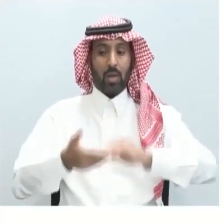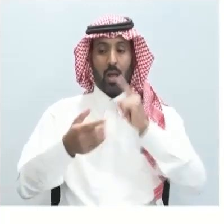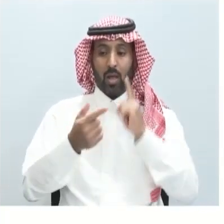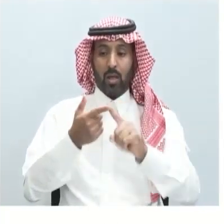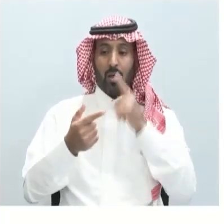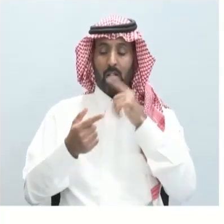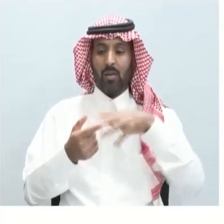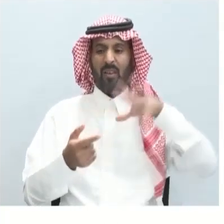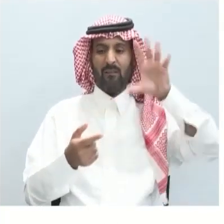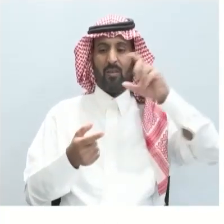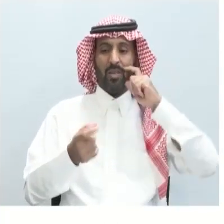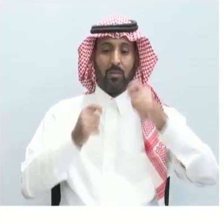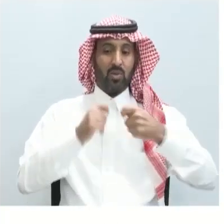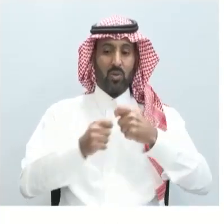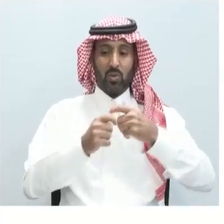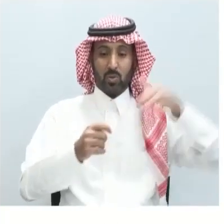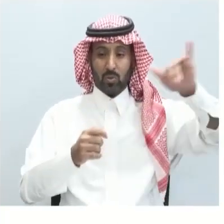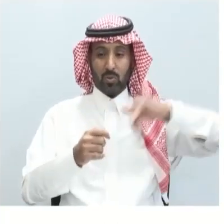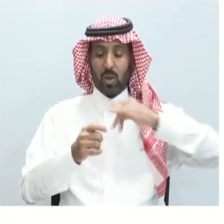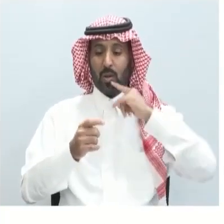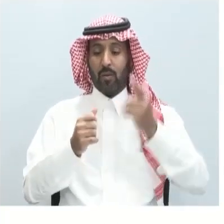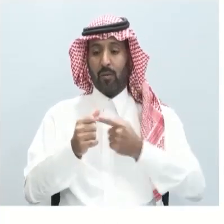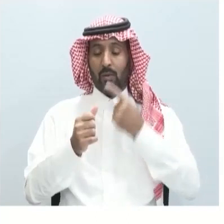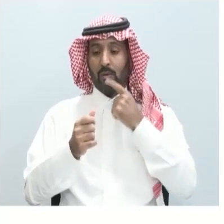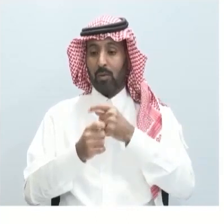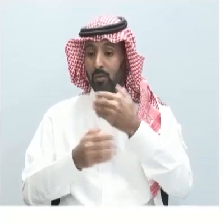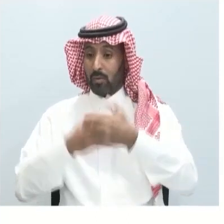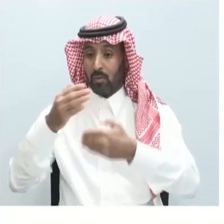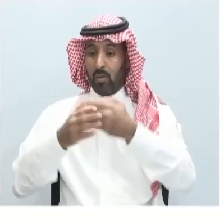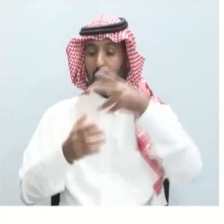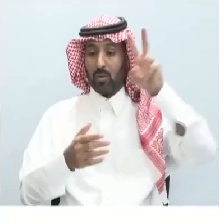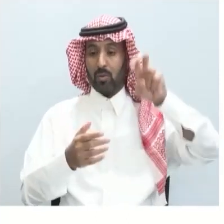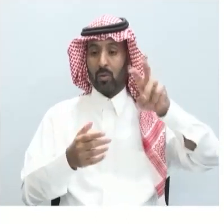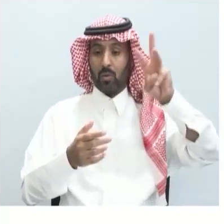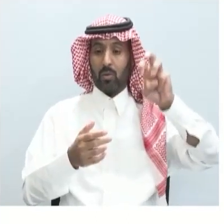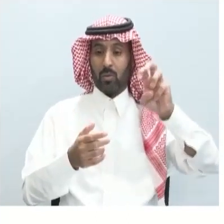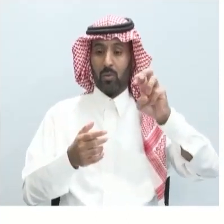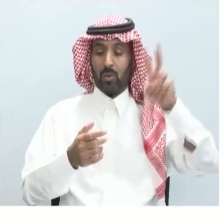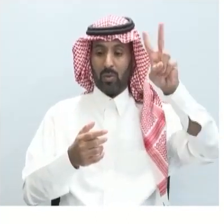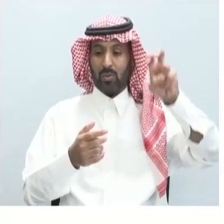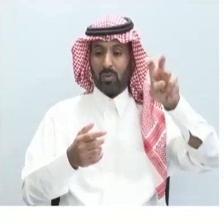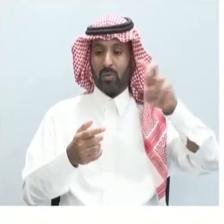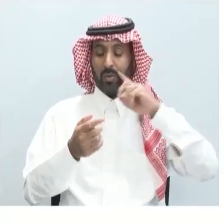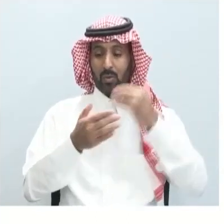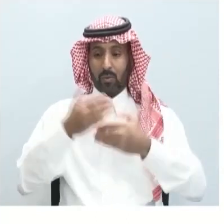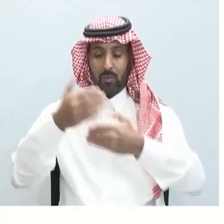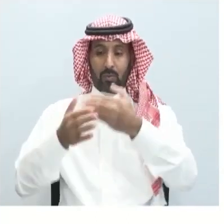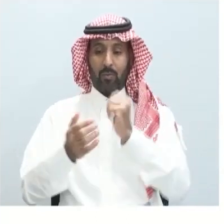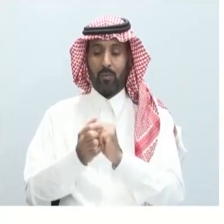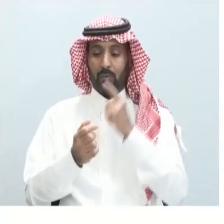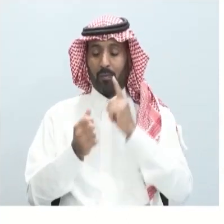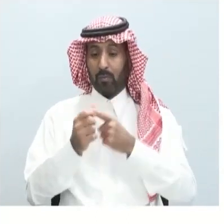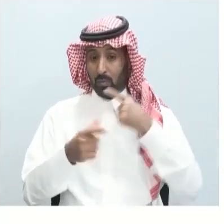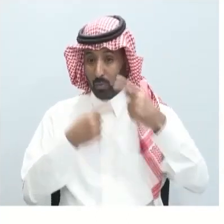for 15 million visitors from its development until 2020. These improvements